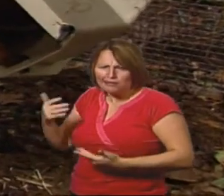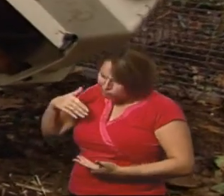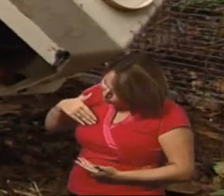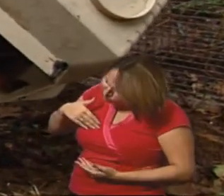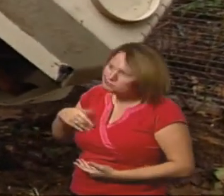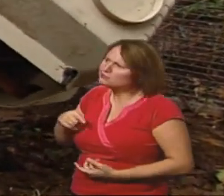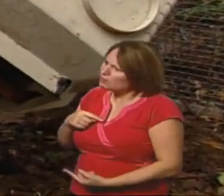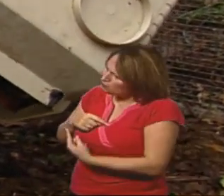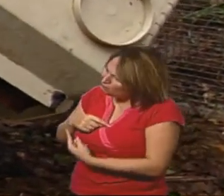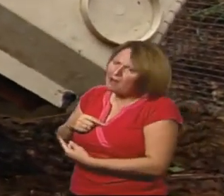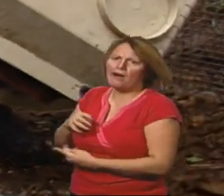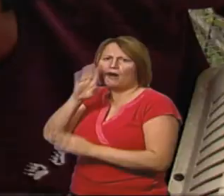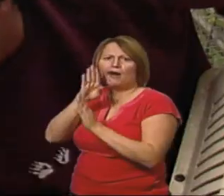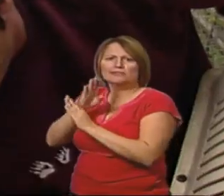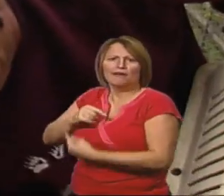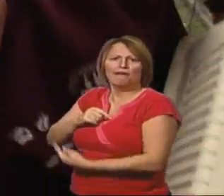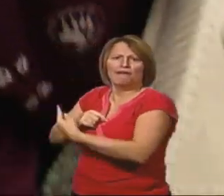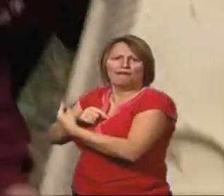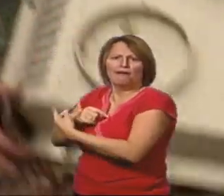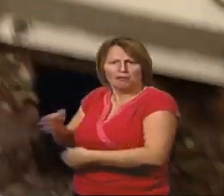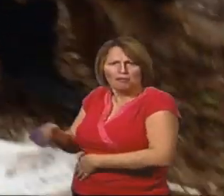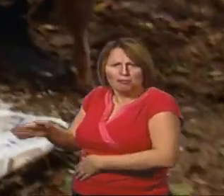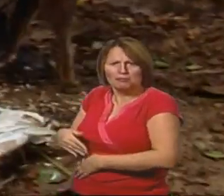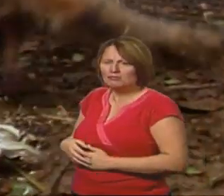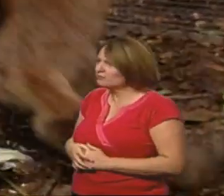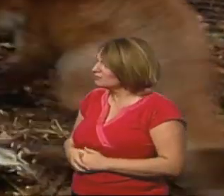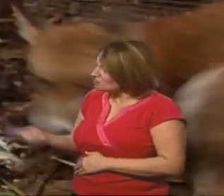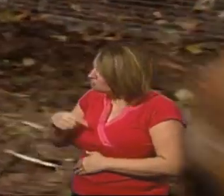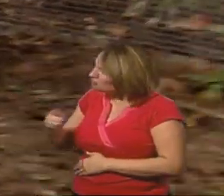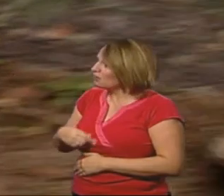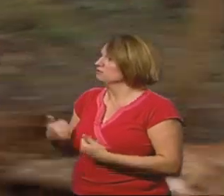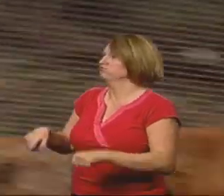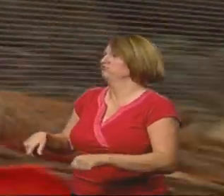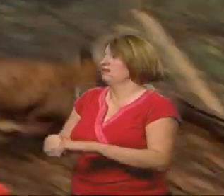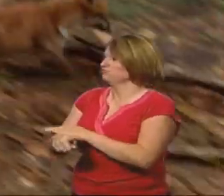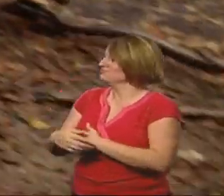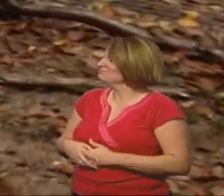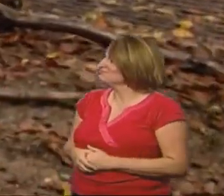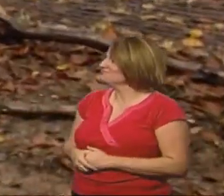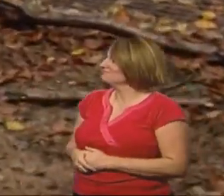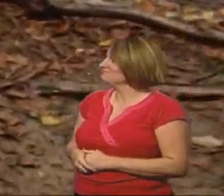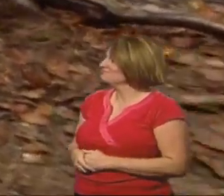No. I haven't finished reading that yet. Come on. Thank you. Well done, that girl.